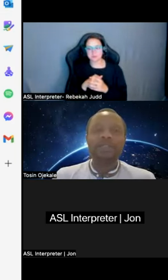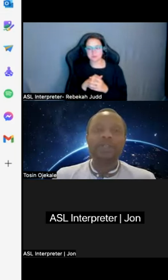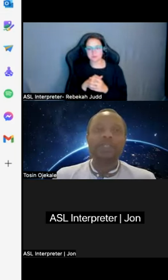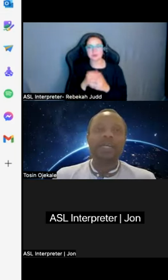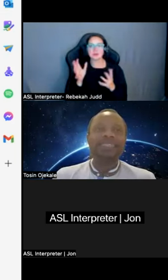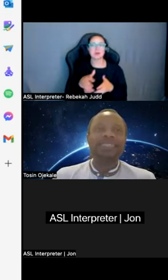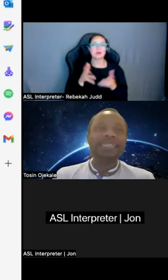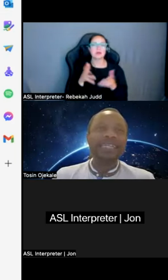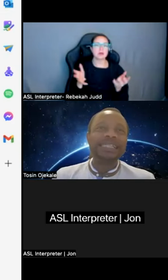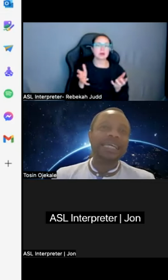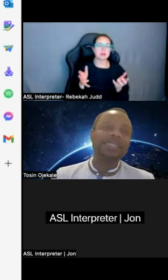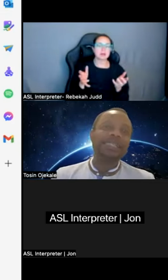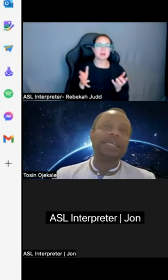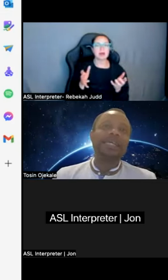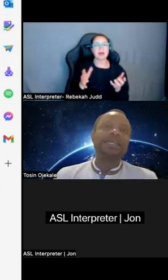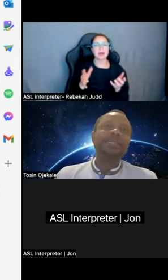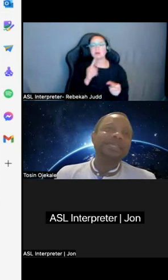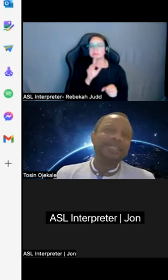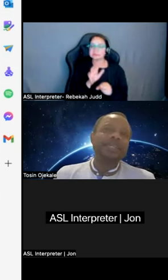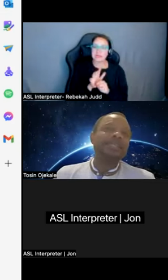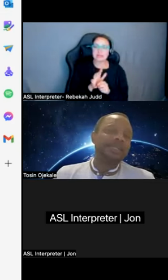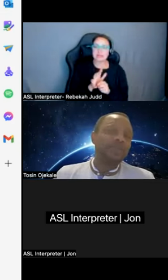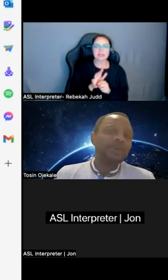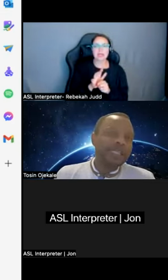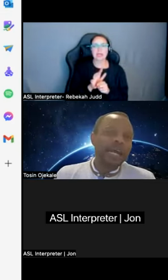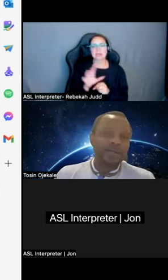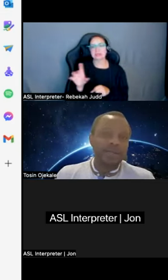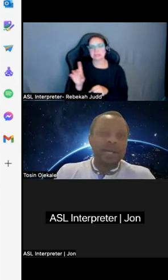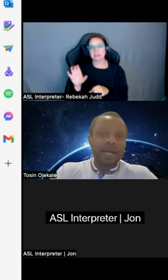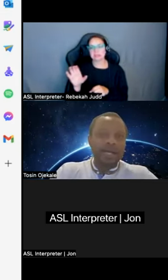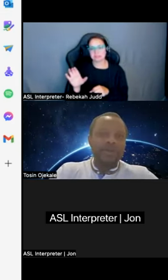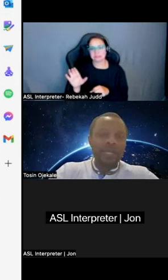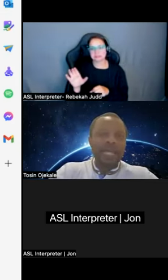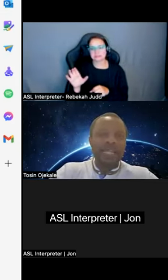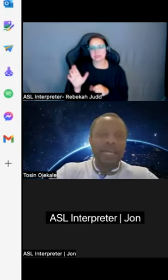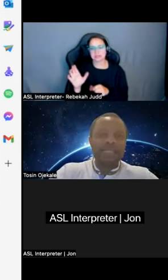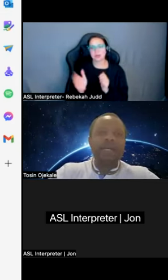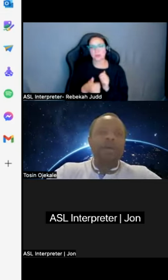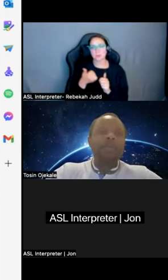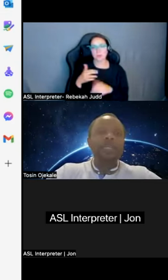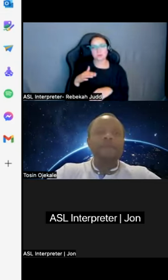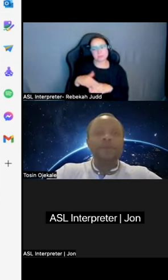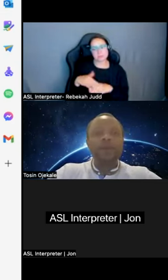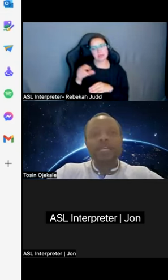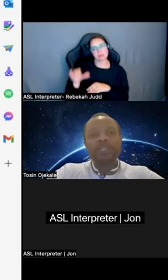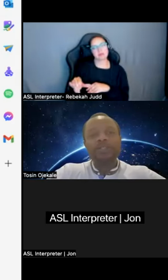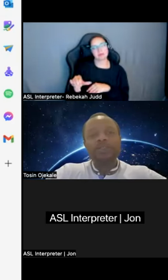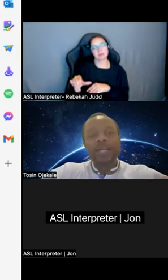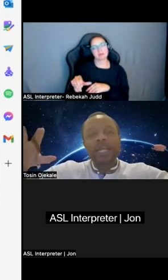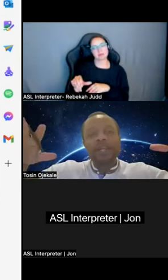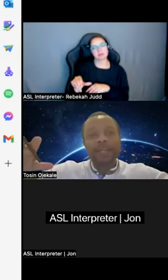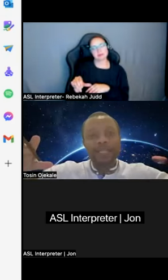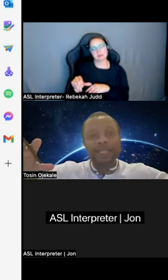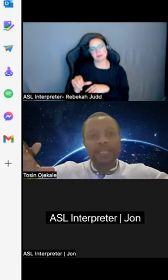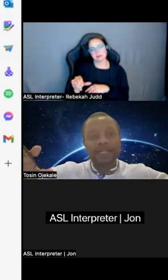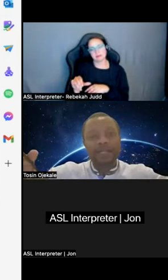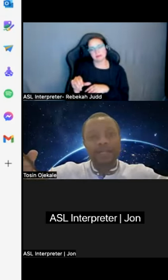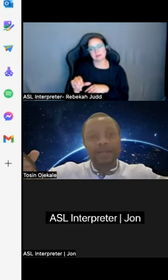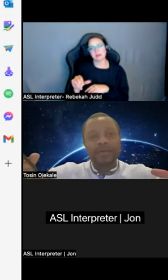are just dedicated data centers mostly are something like that, but the floors are usually